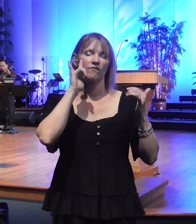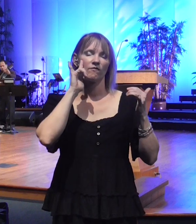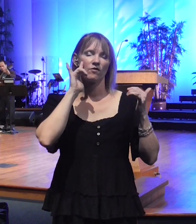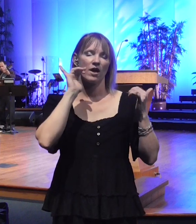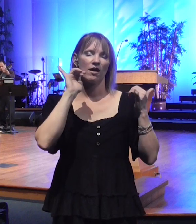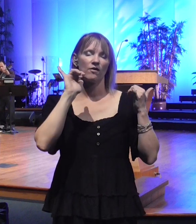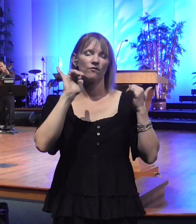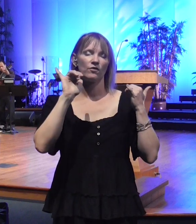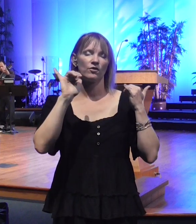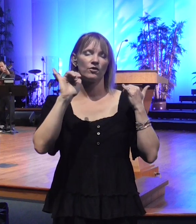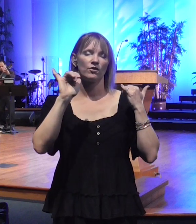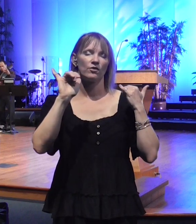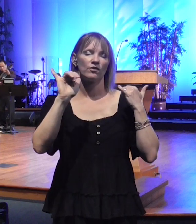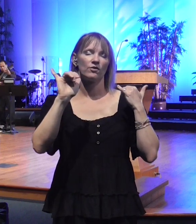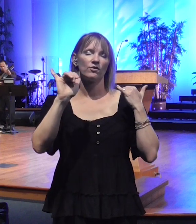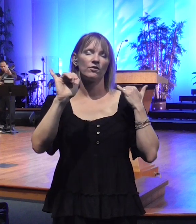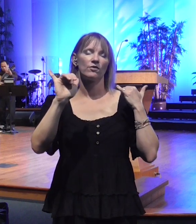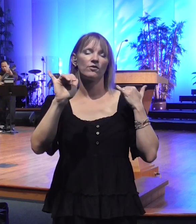forever